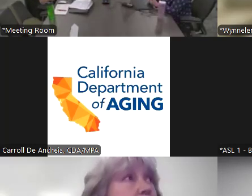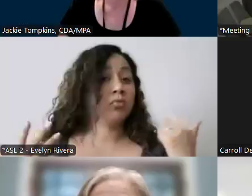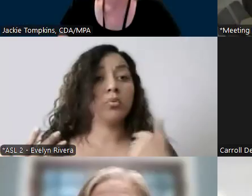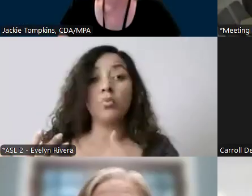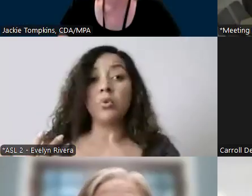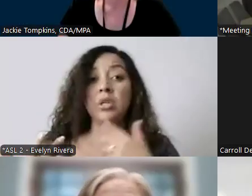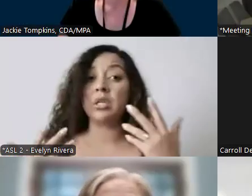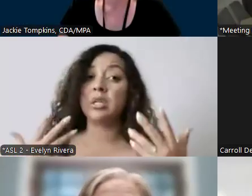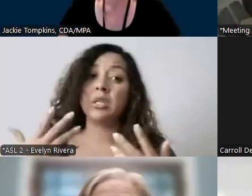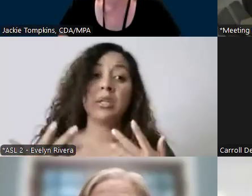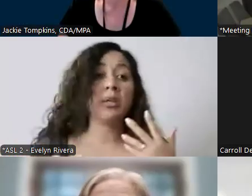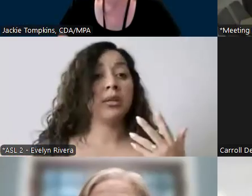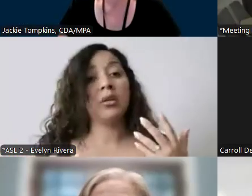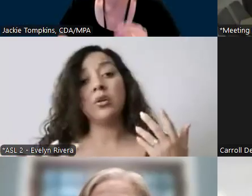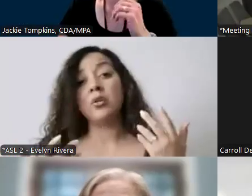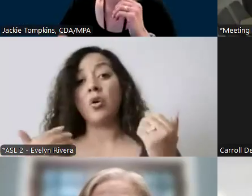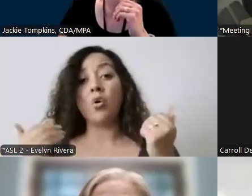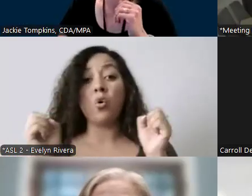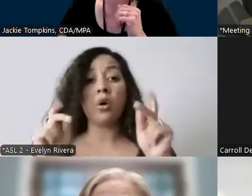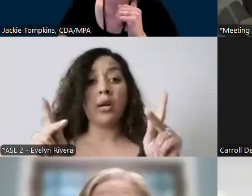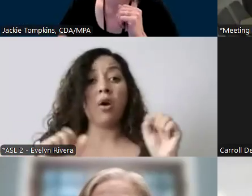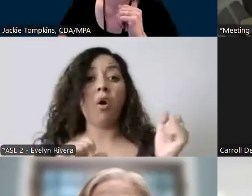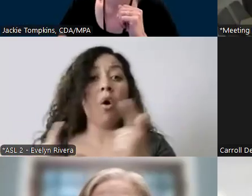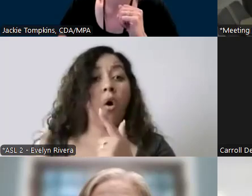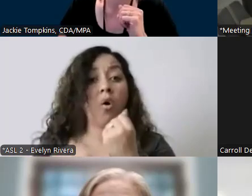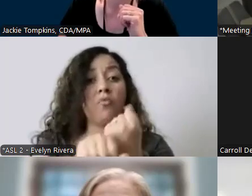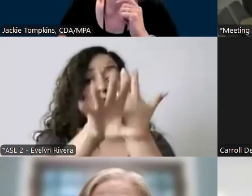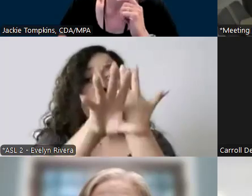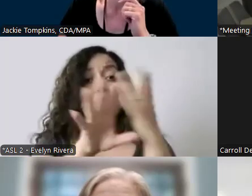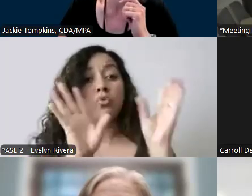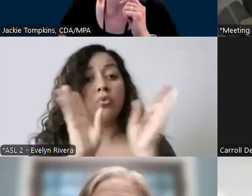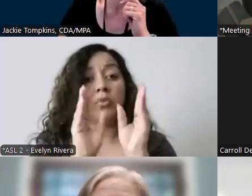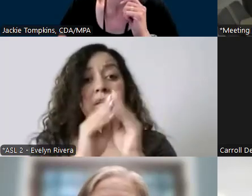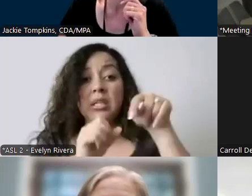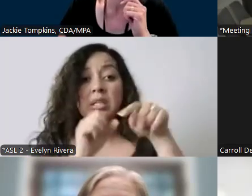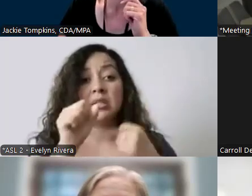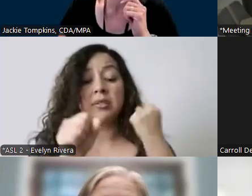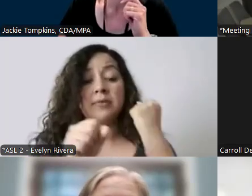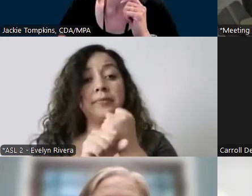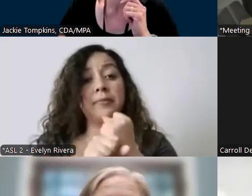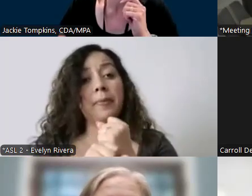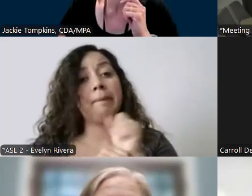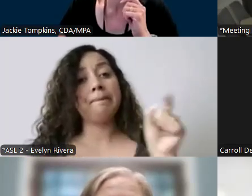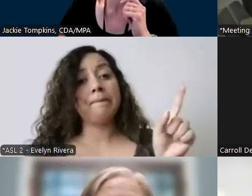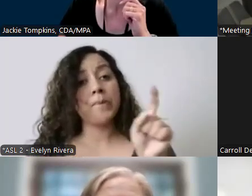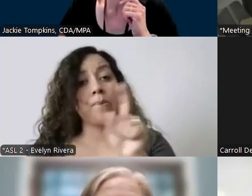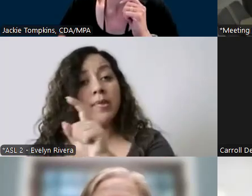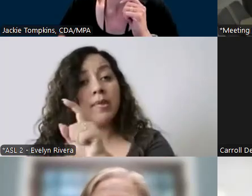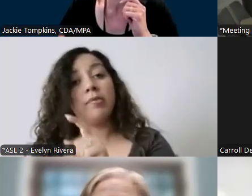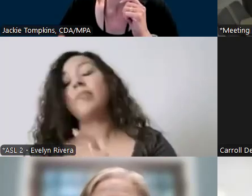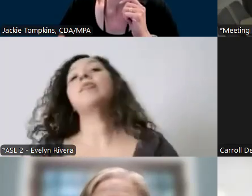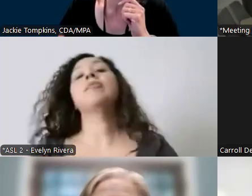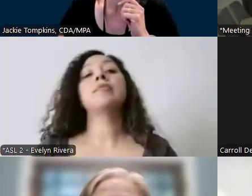we content with having all virtual meetings for the meetings for the year?